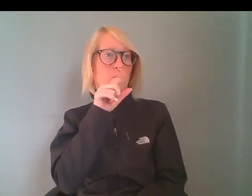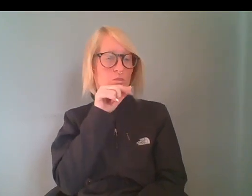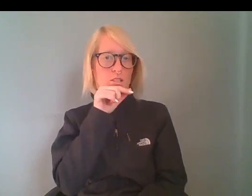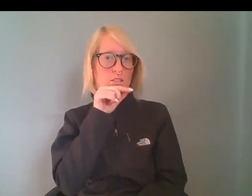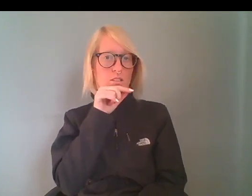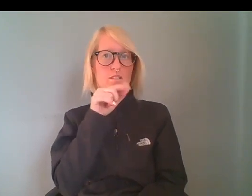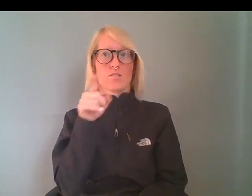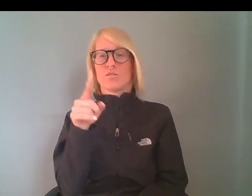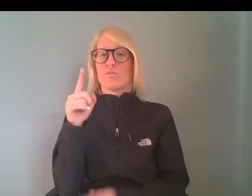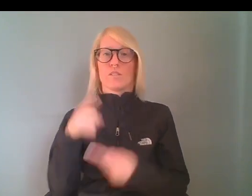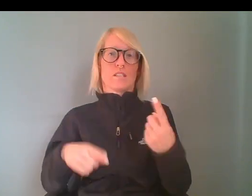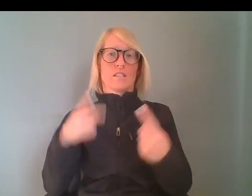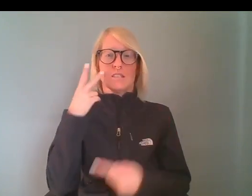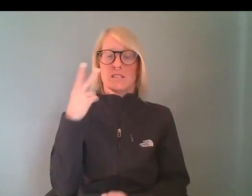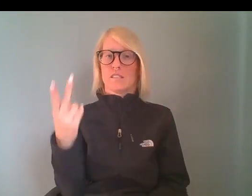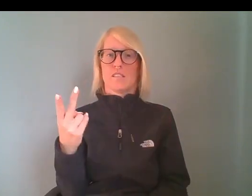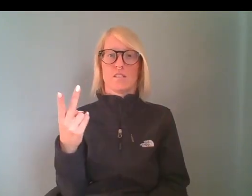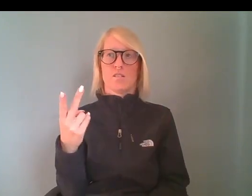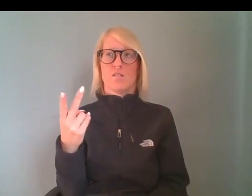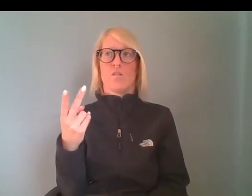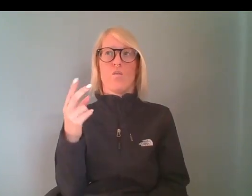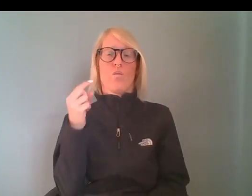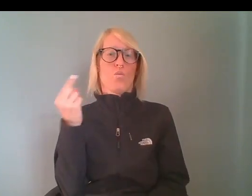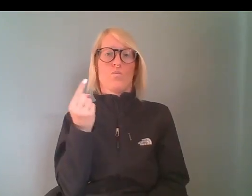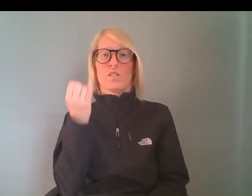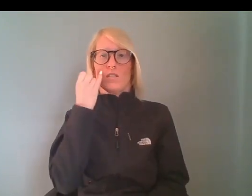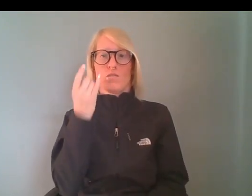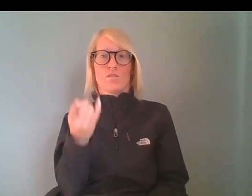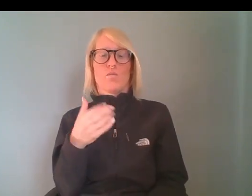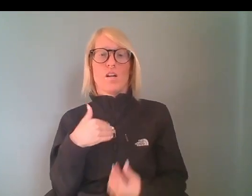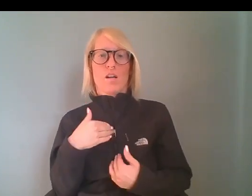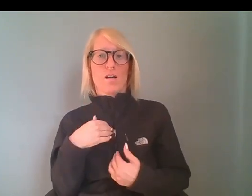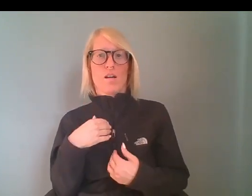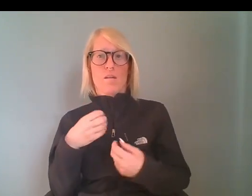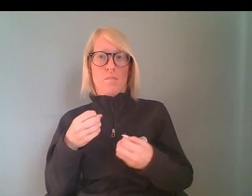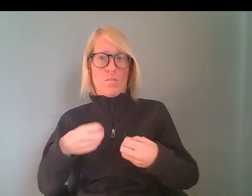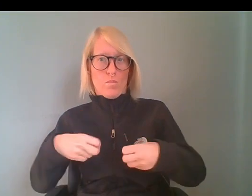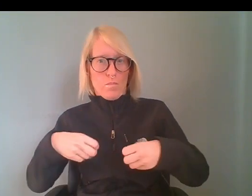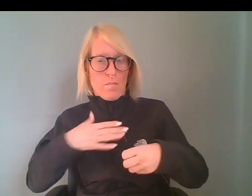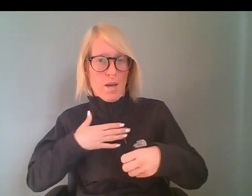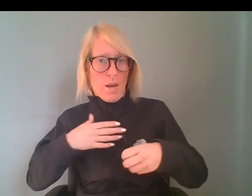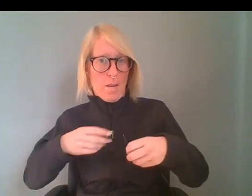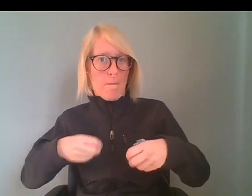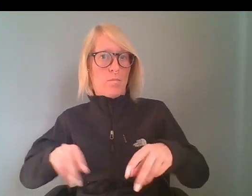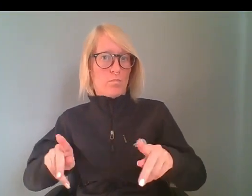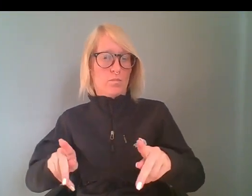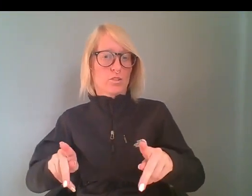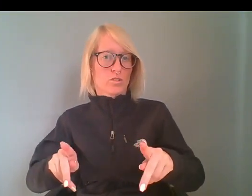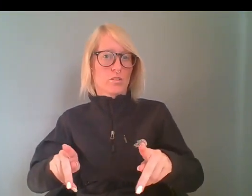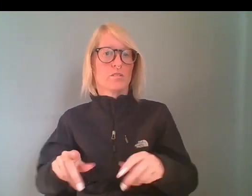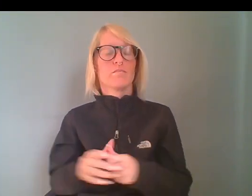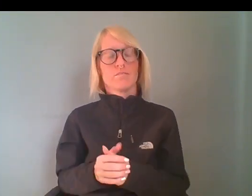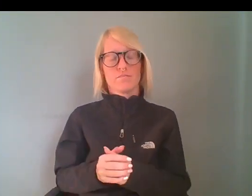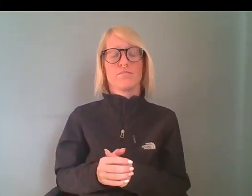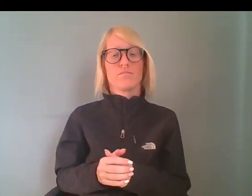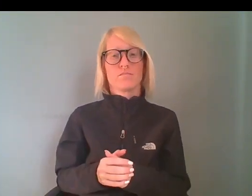permission. So if you're using your Twitter, so right now, if you all leave here and go home and